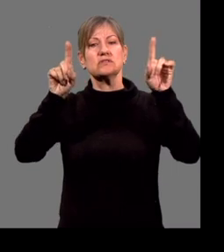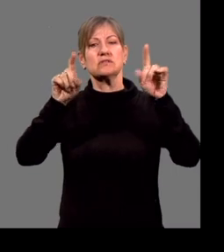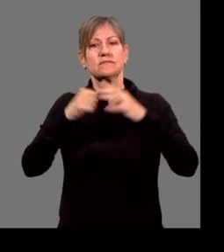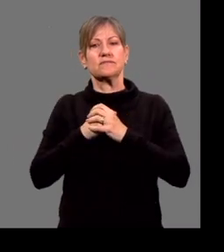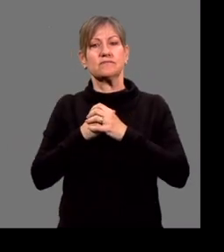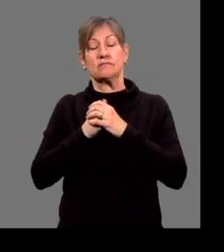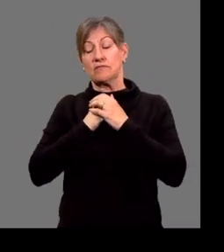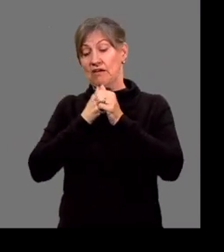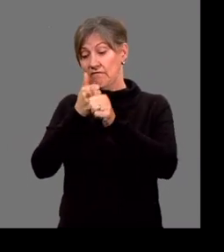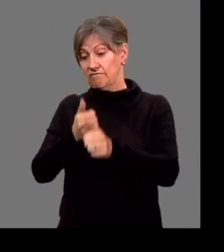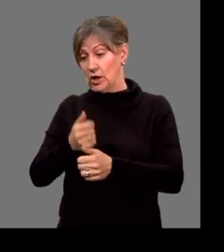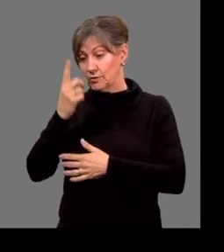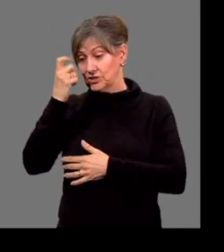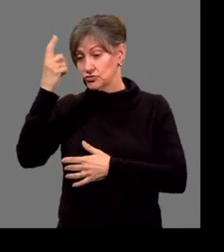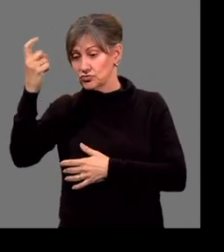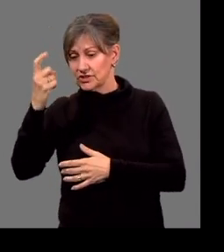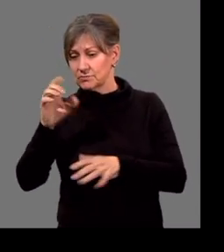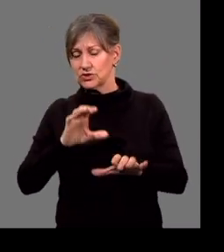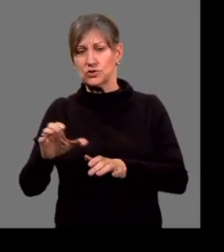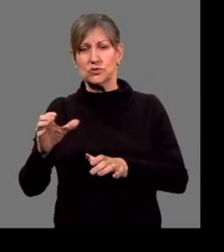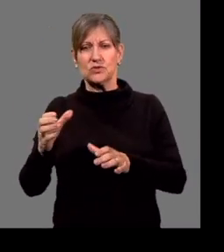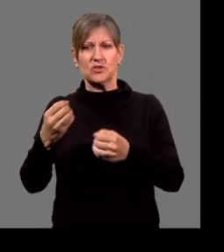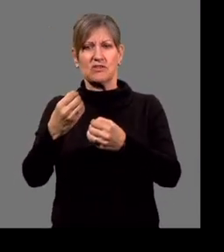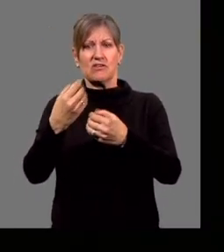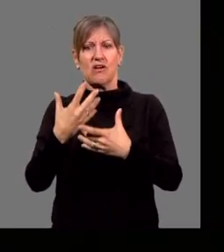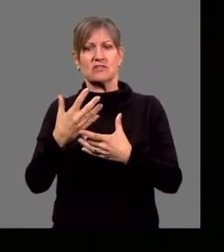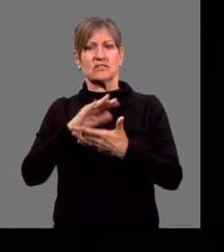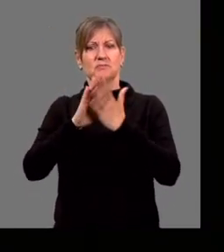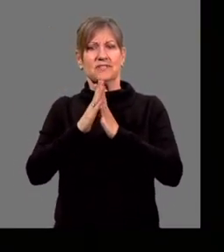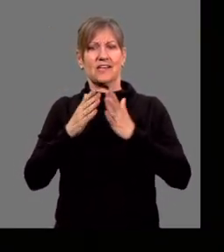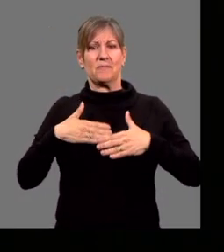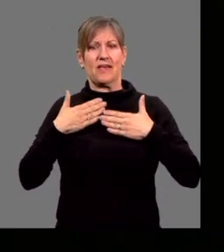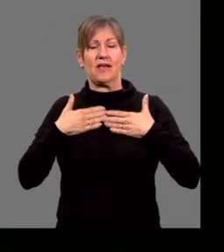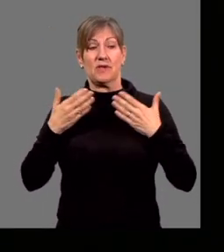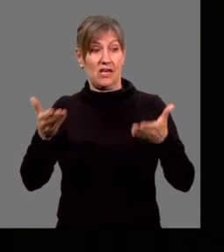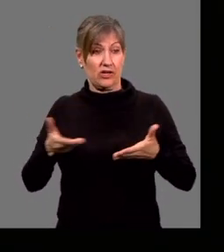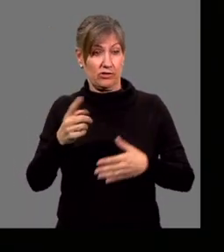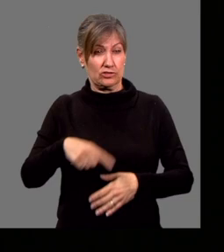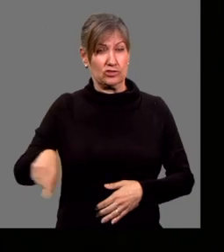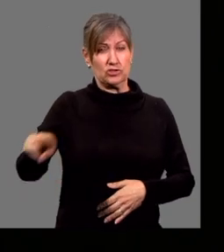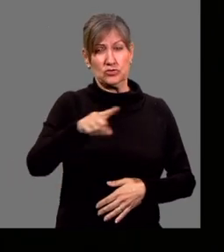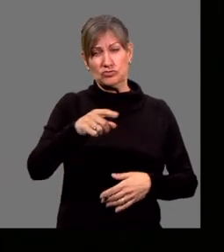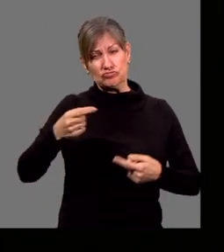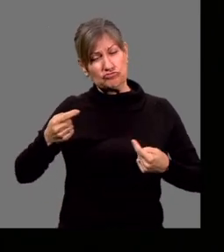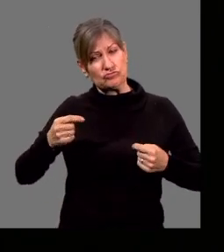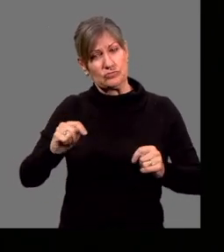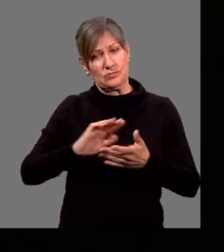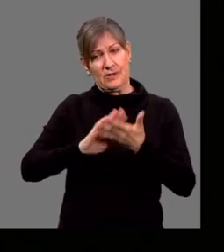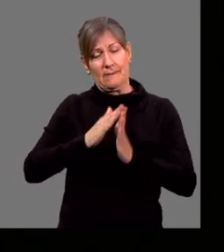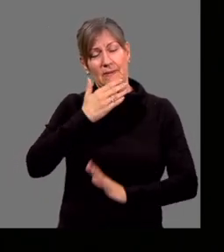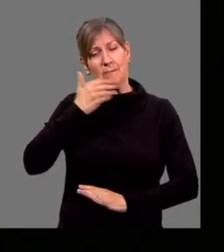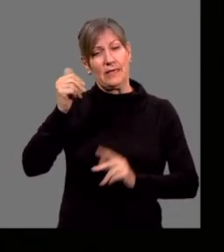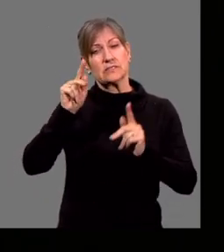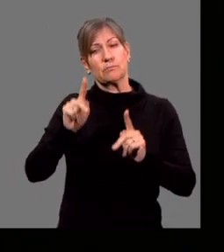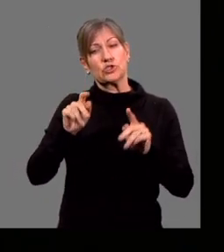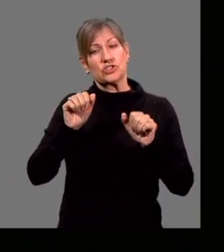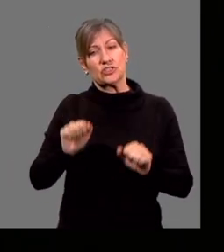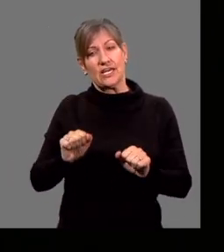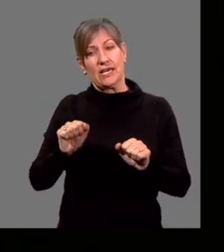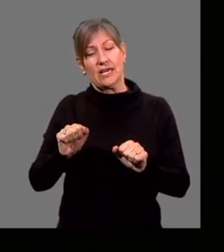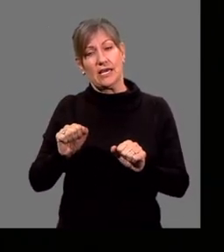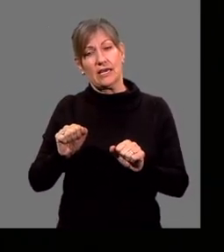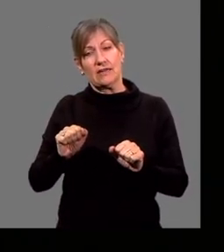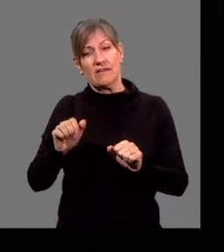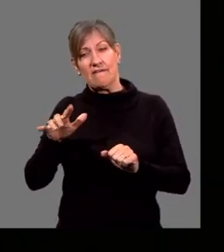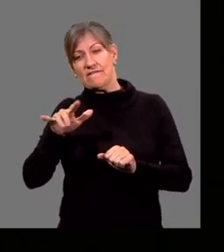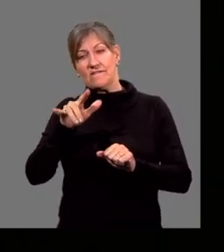succeed, following our dreams and doing what makes us happy. I encourage you to strive to be the best versions of yourself, fly through